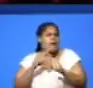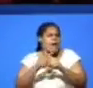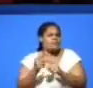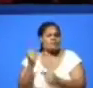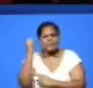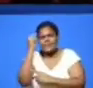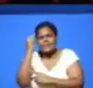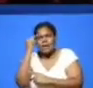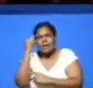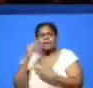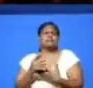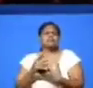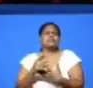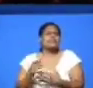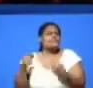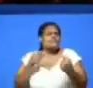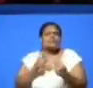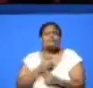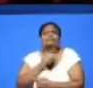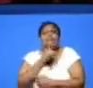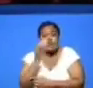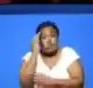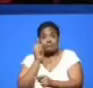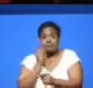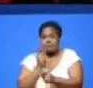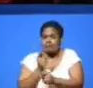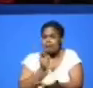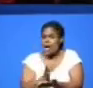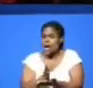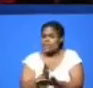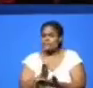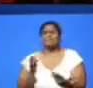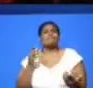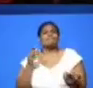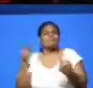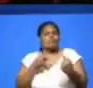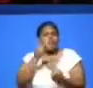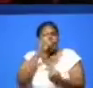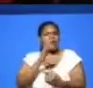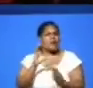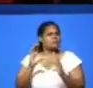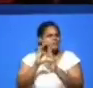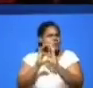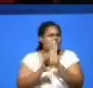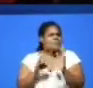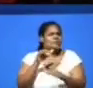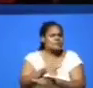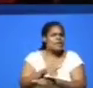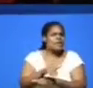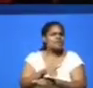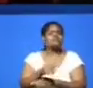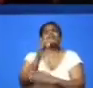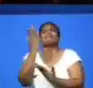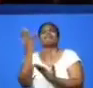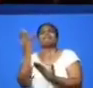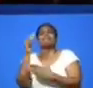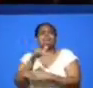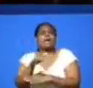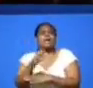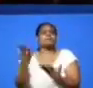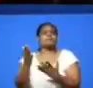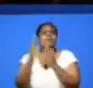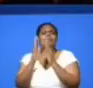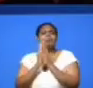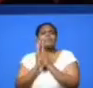mind, struggling with the truth you know to be right, struggling with God's commandments. Tonight, I just stop by just to ask God to give